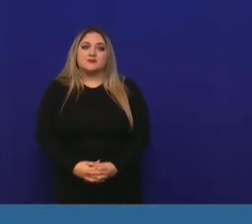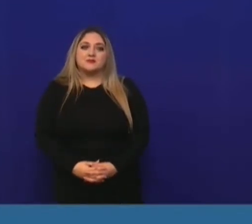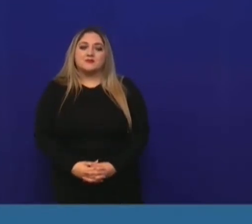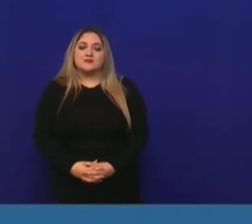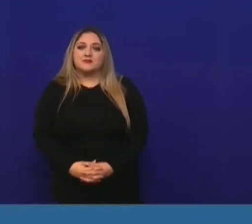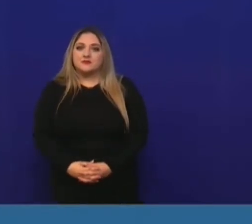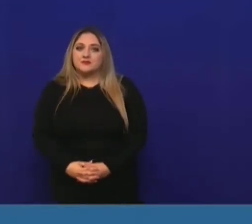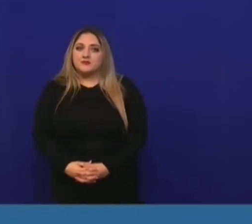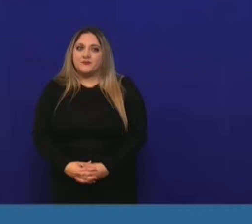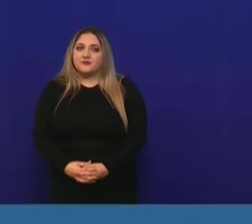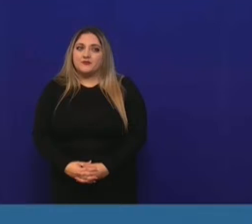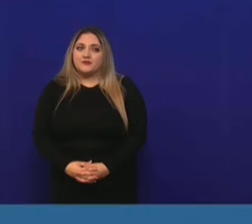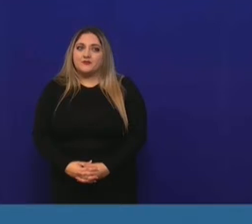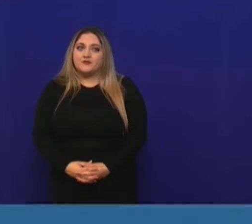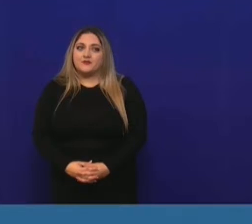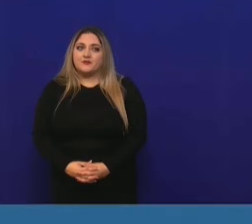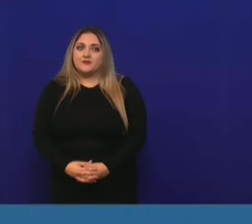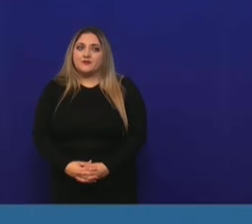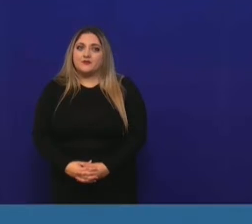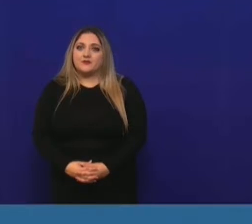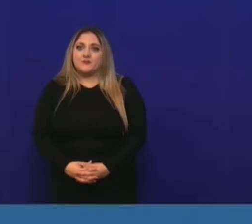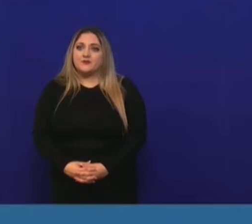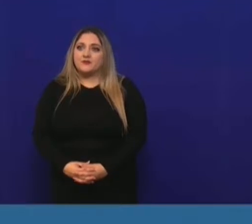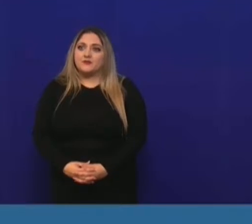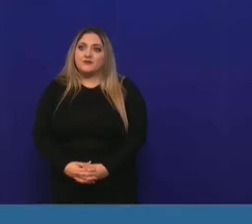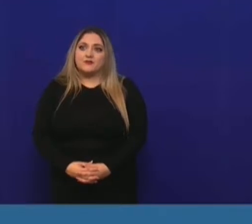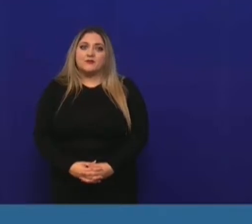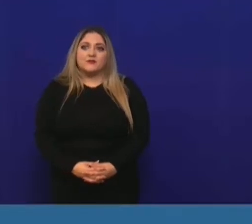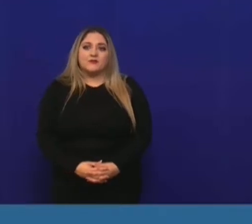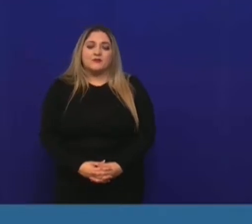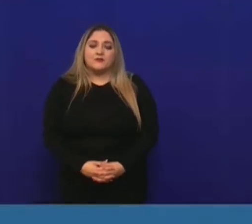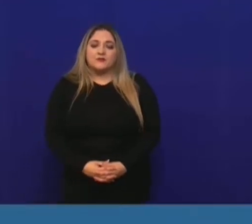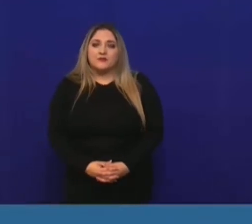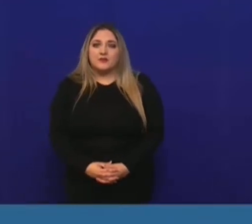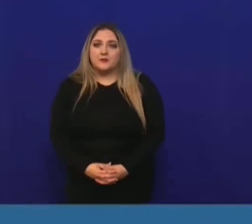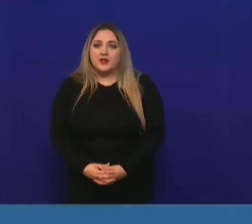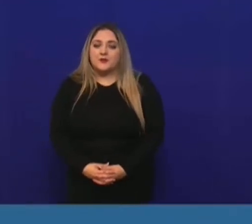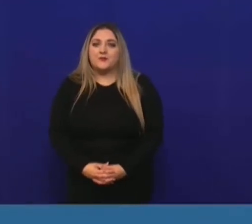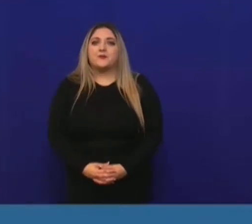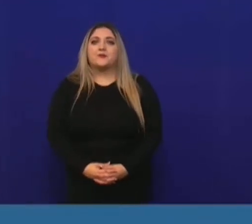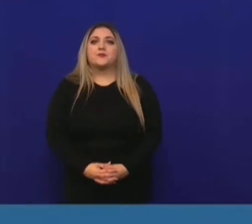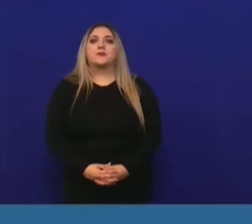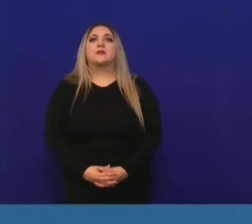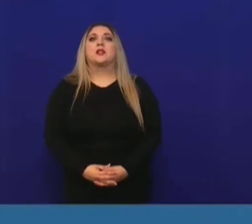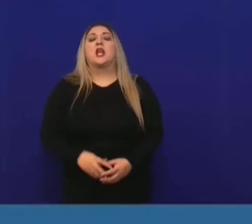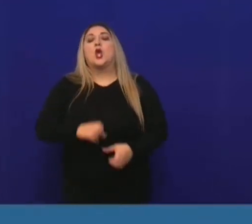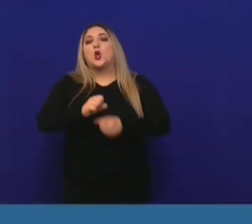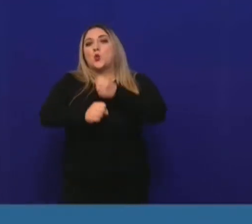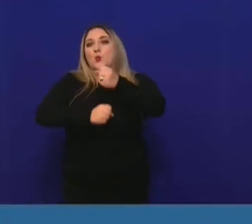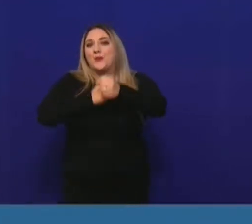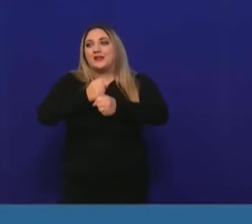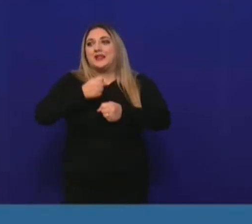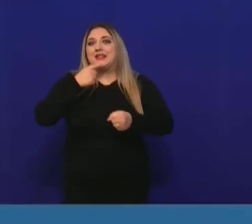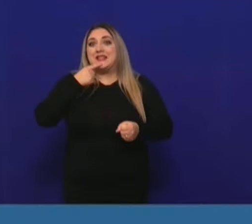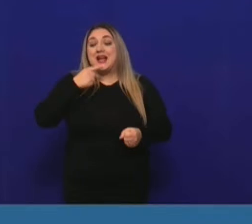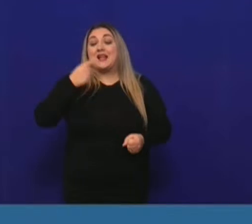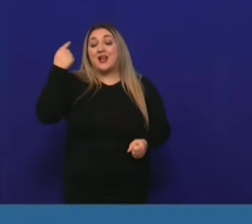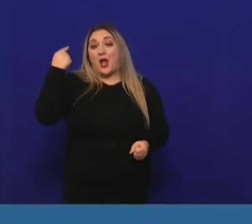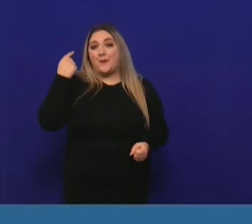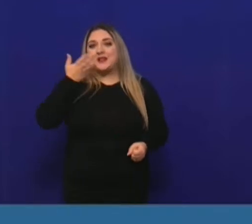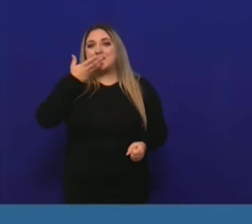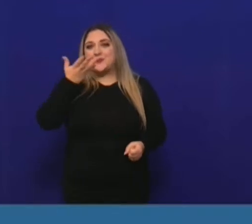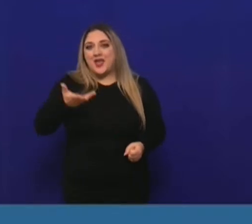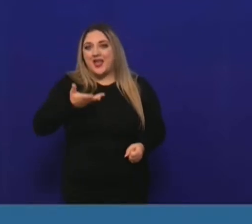Bħalma spiegajt qabel il-vaccin tal-AstraZeneca u kwalinkwa tip ta' vaccin, il-kumpaniji jkunu qegħdin jagħmlu